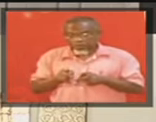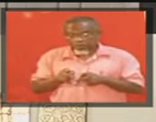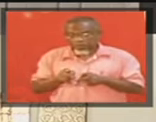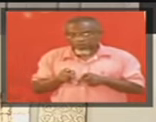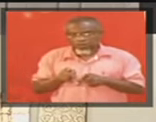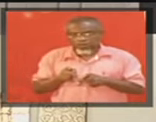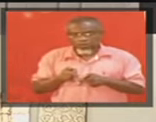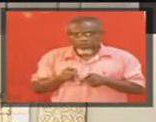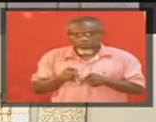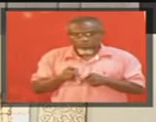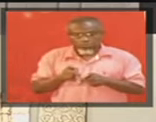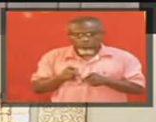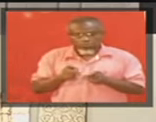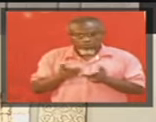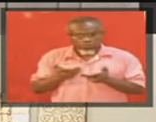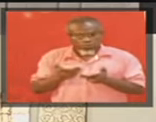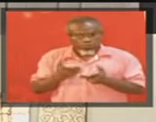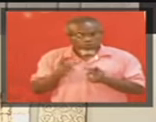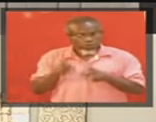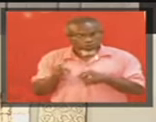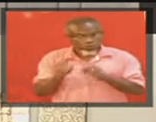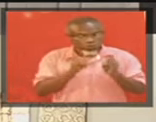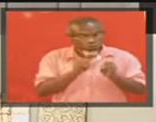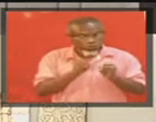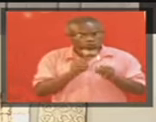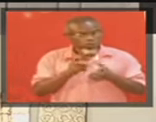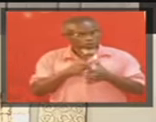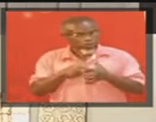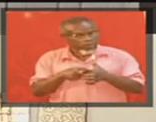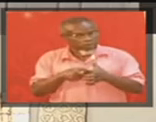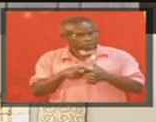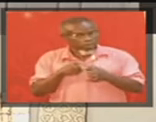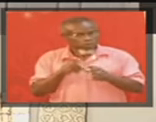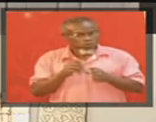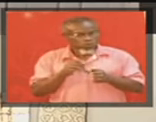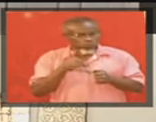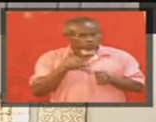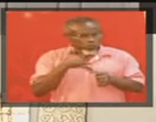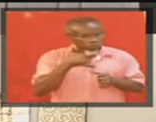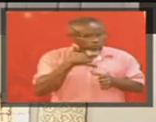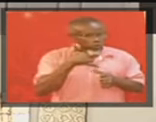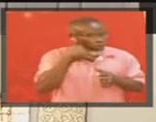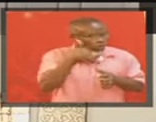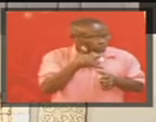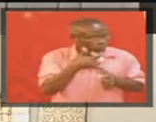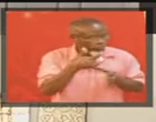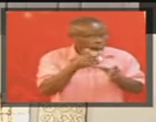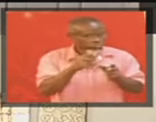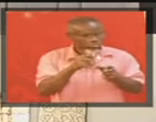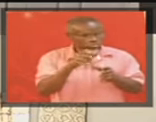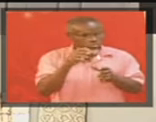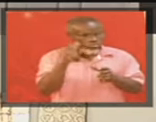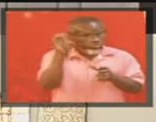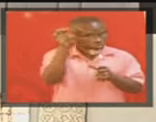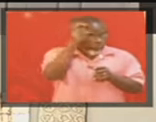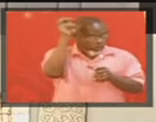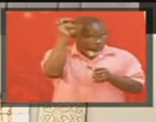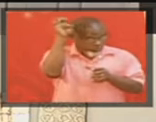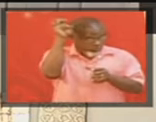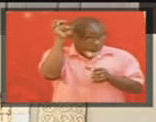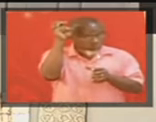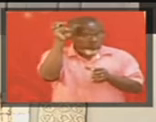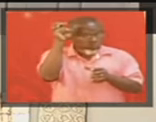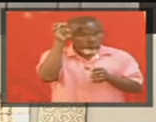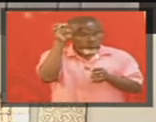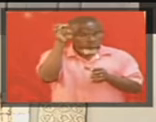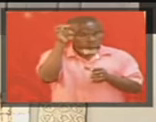relevant institutions, and we discuss the case with the consultants who are on call at the time, and a plan is then made to move the client